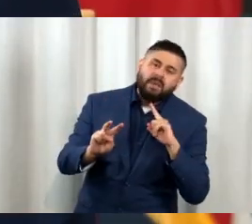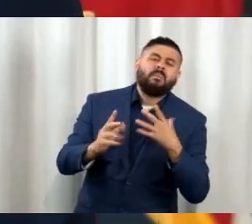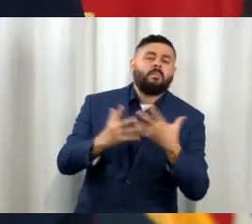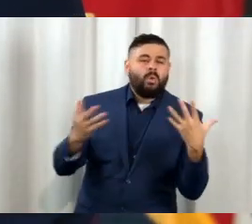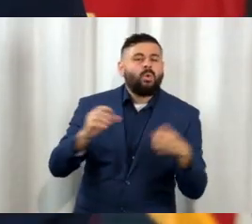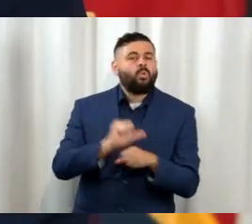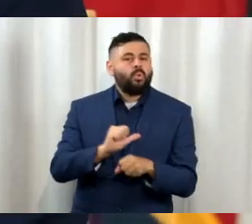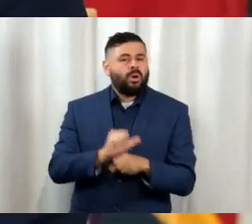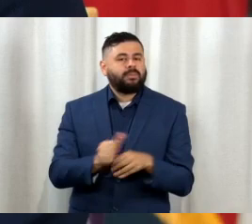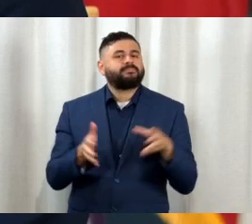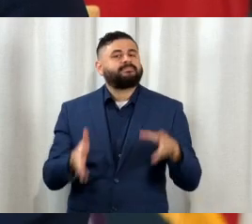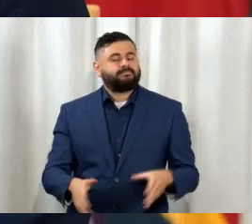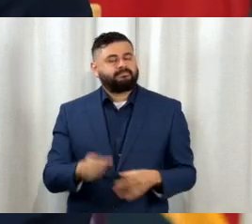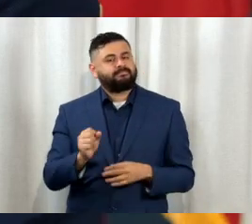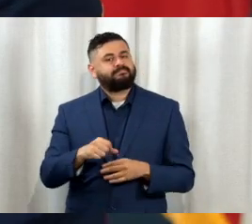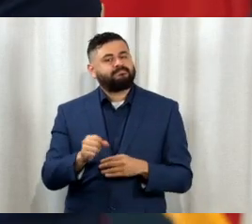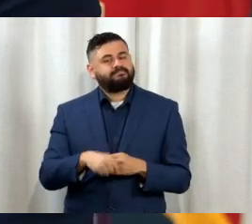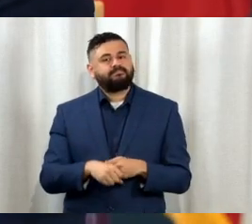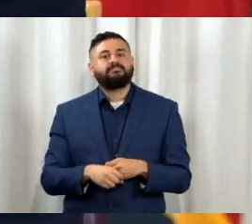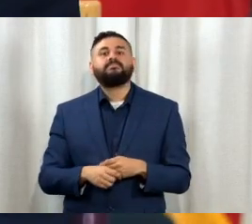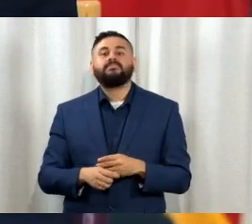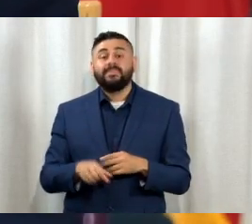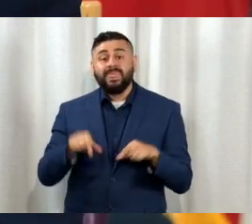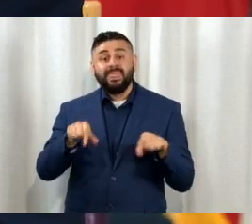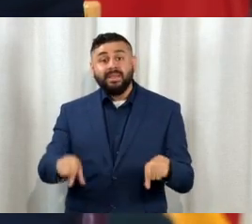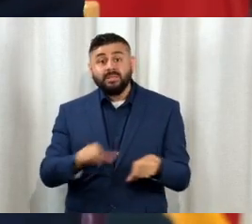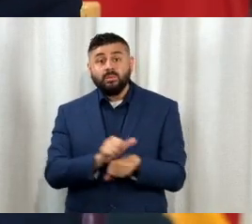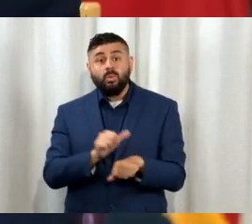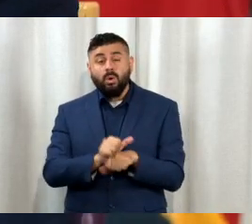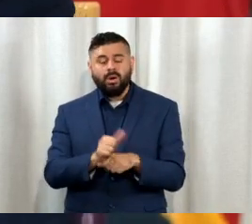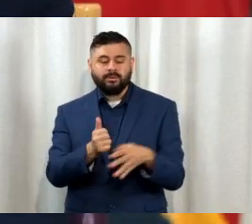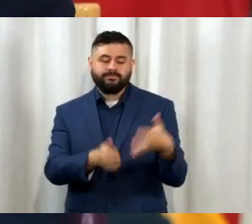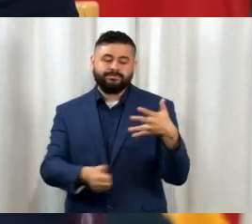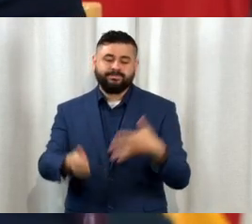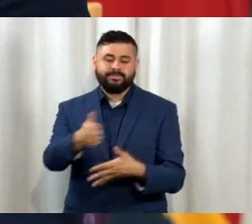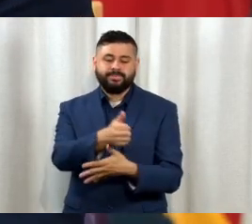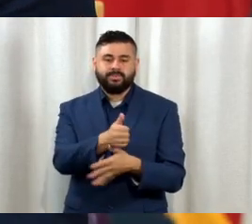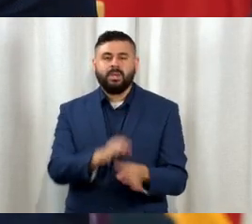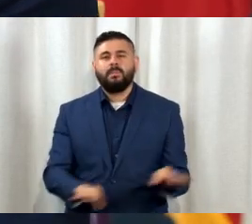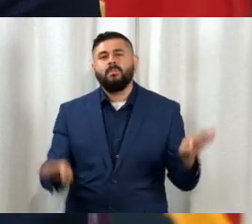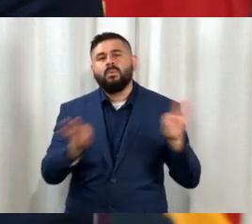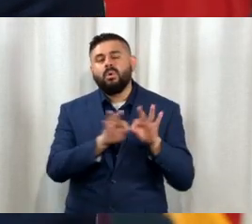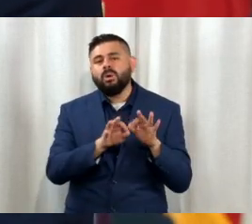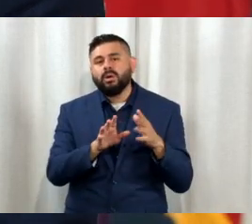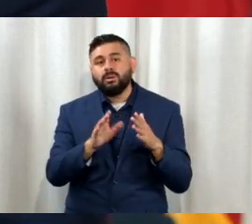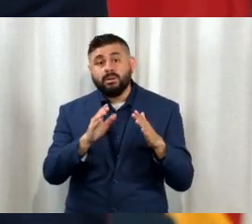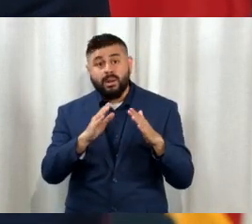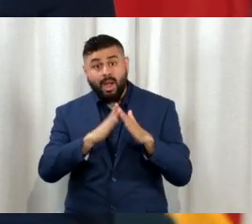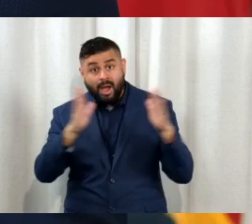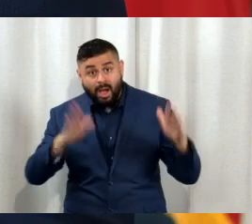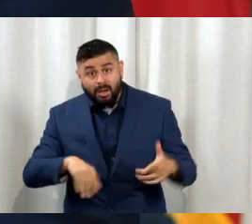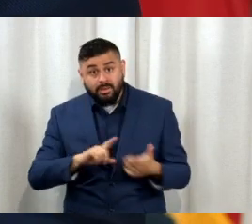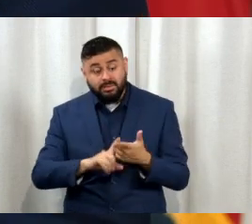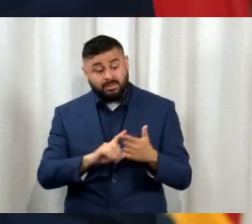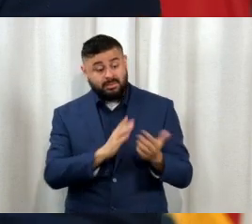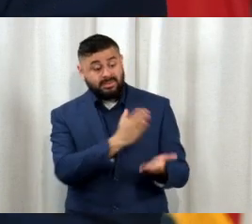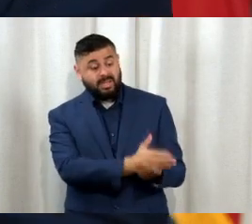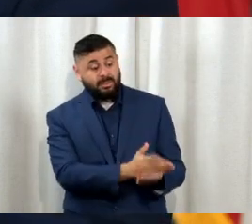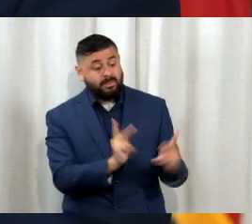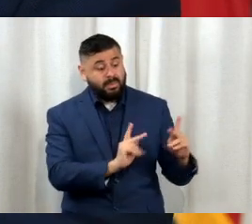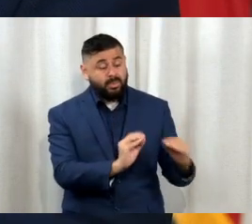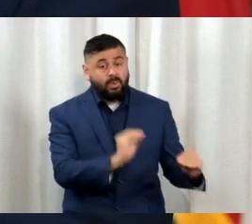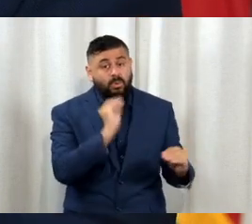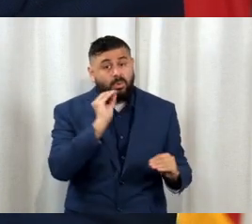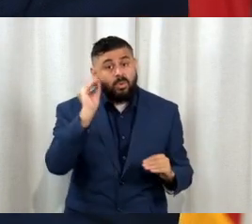that. And this is the work that it's important to focus on issues like housing and homelessness, because if